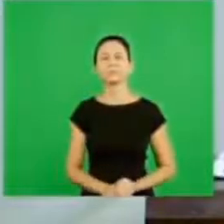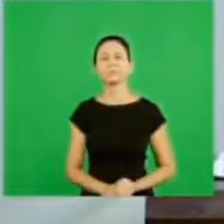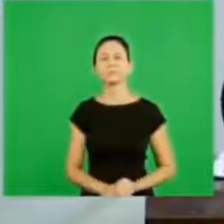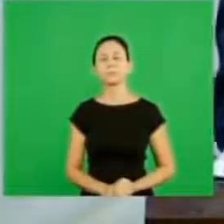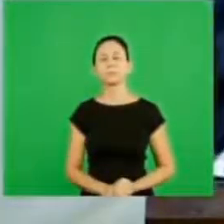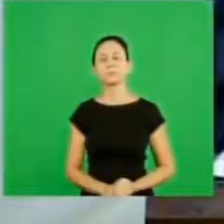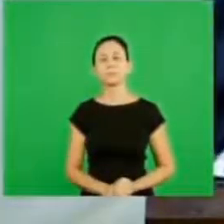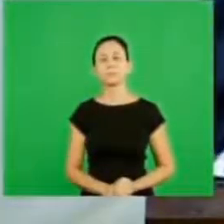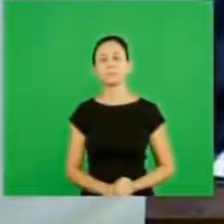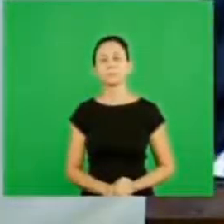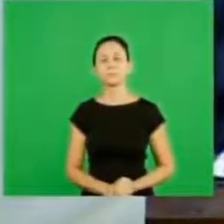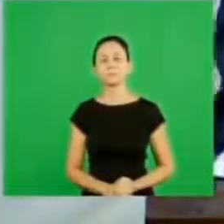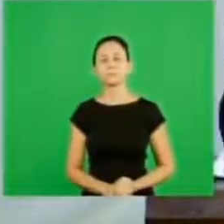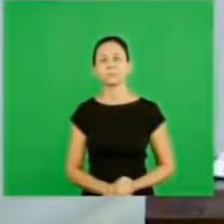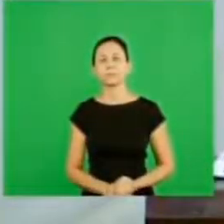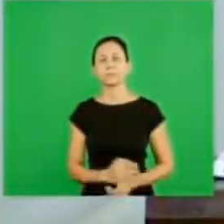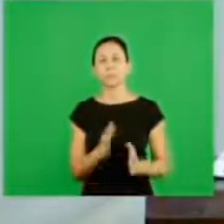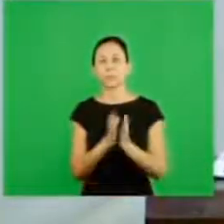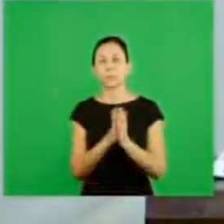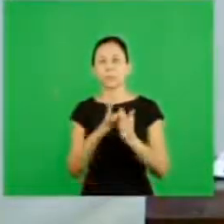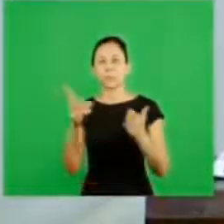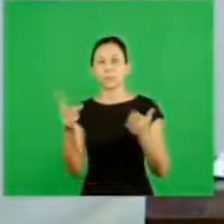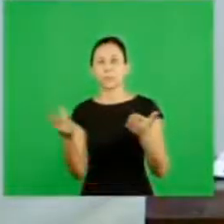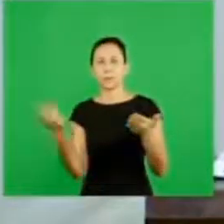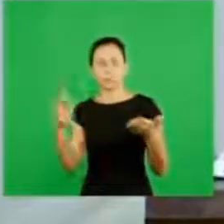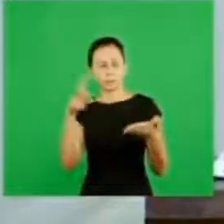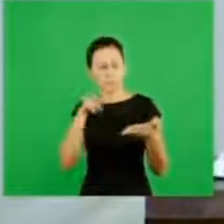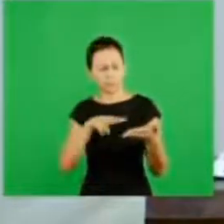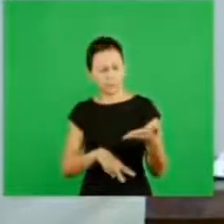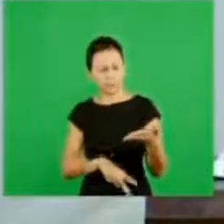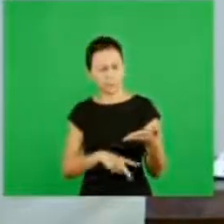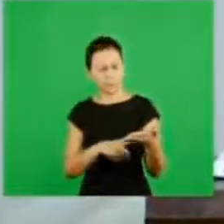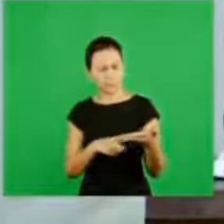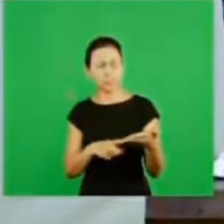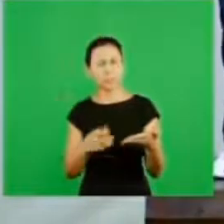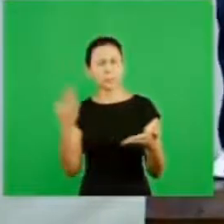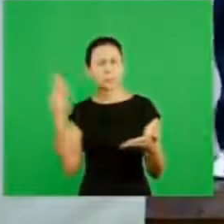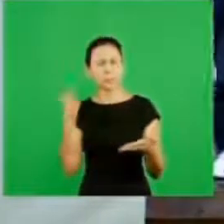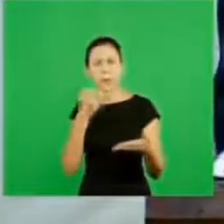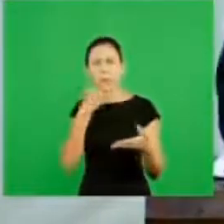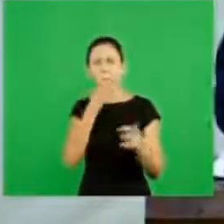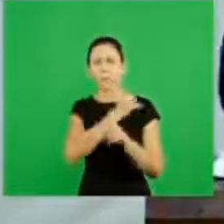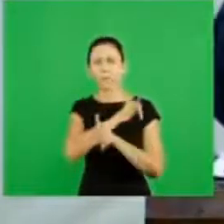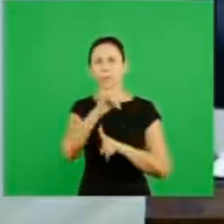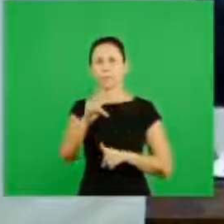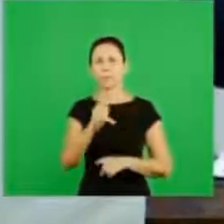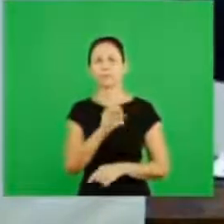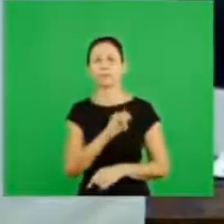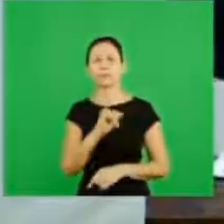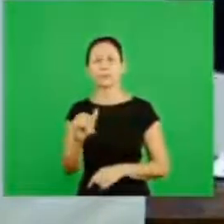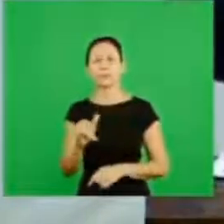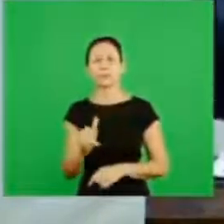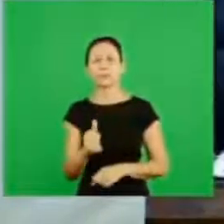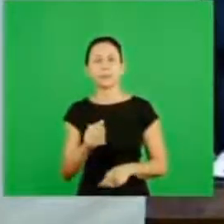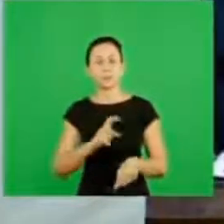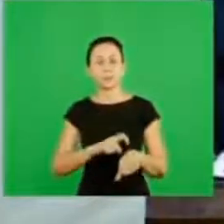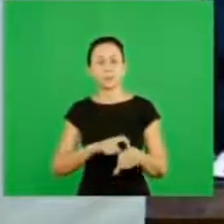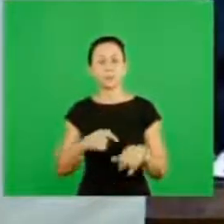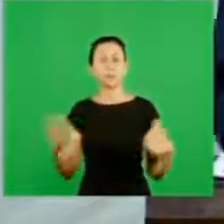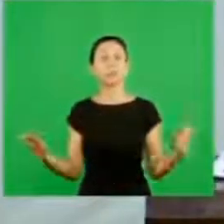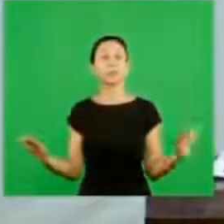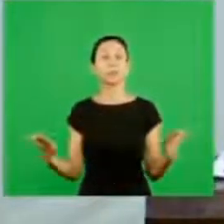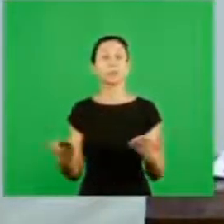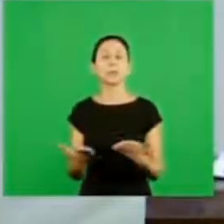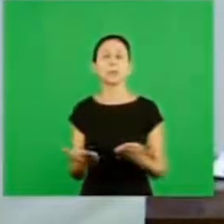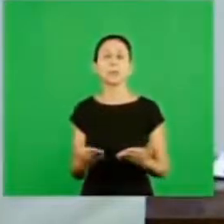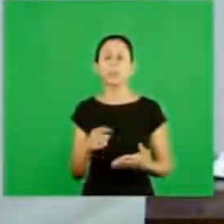anybody can choose, but let's read here. When we go back to the Word, we start seeing what the prophets